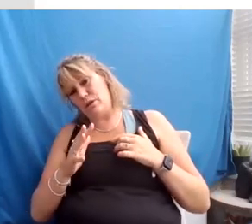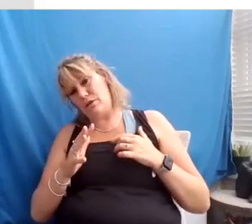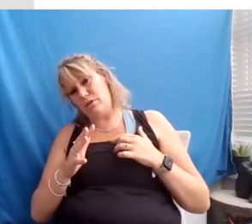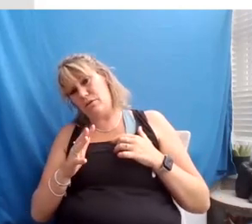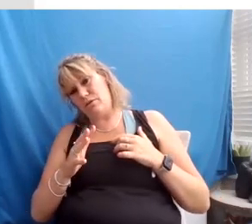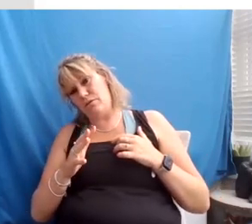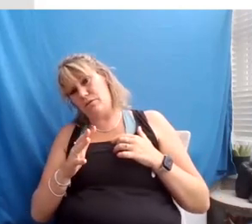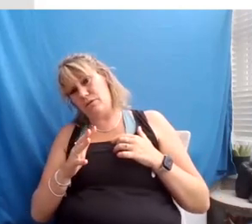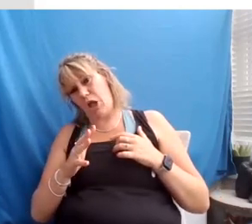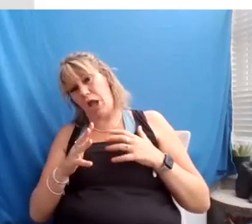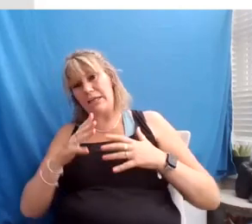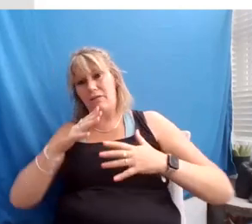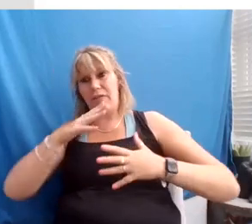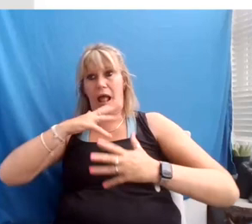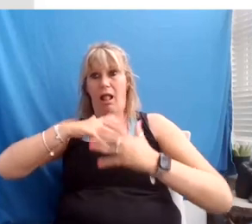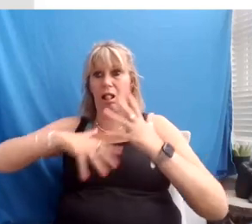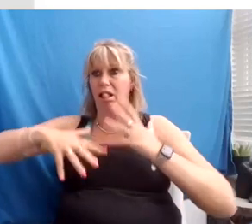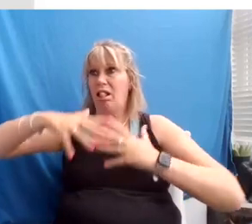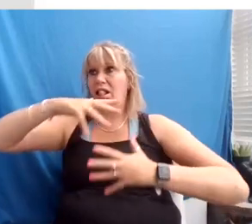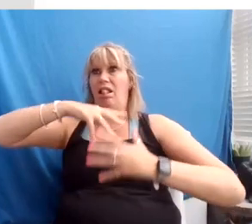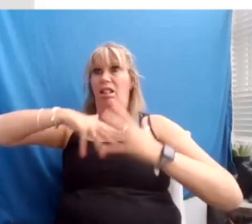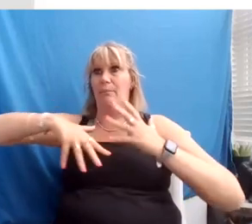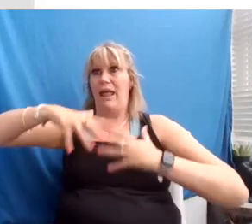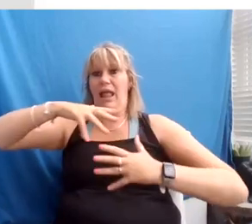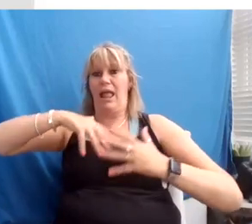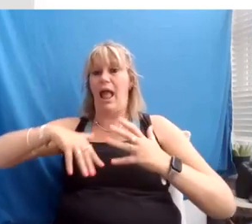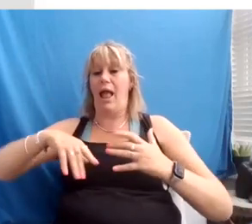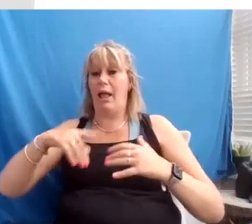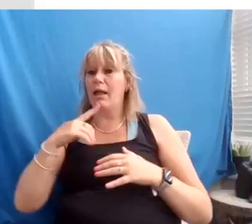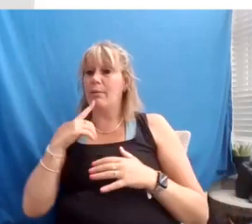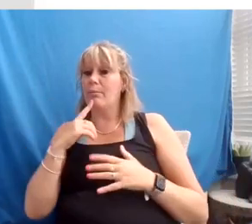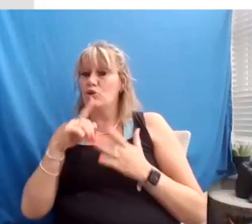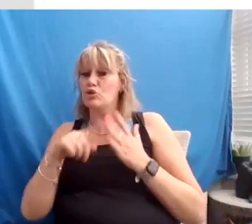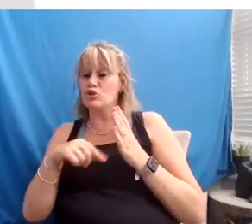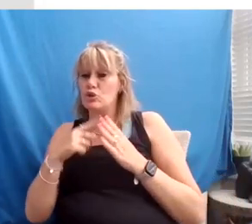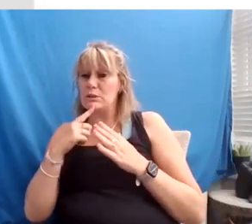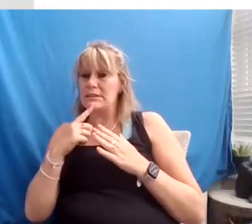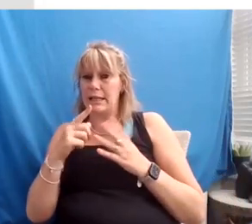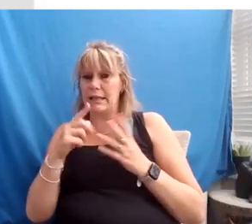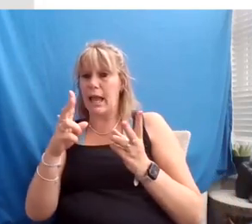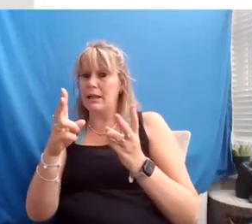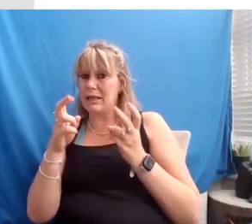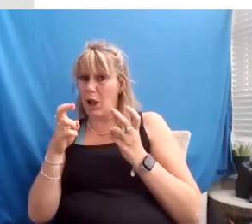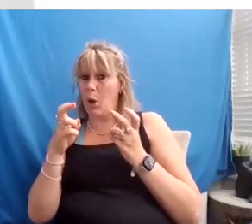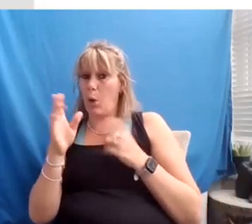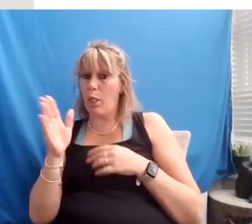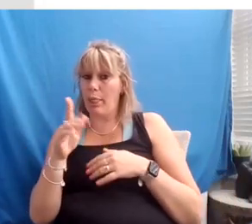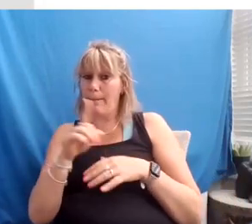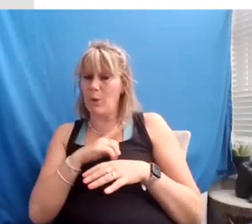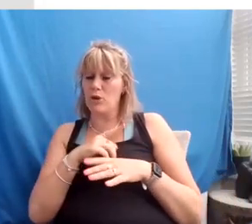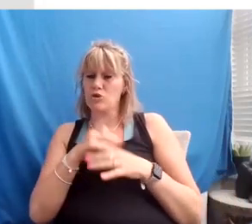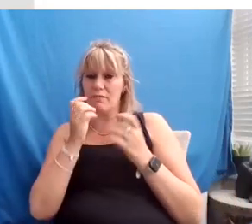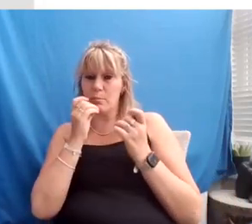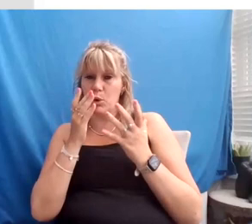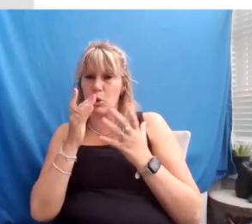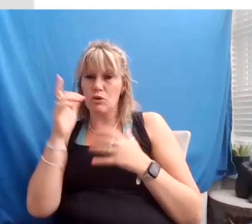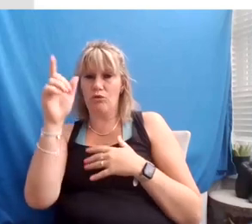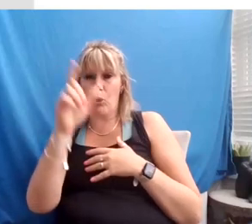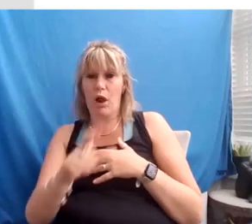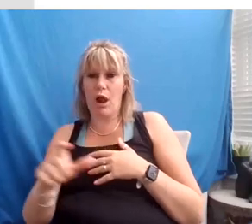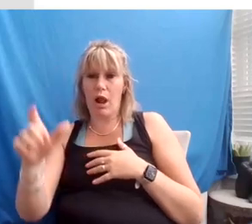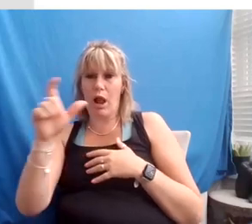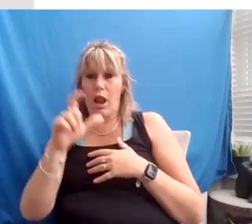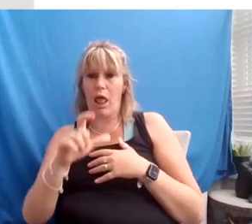slight mayhem. Yeah, I get all of that. And I think it's because you've got the beautiful coloured drawing with the